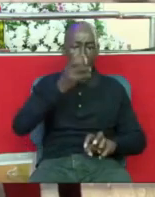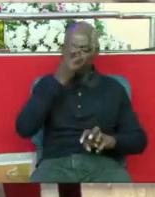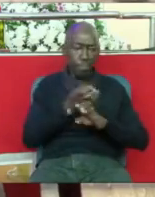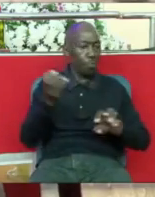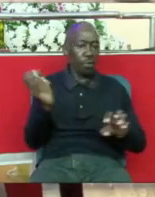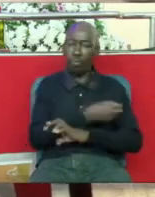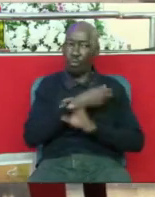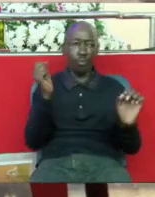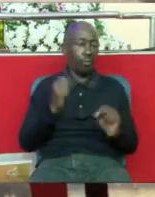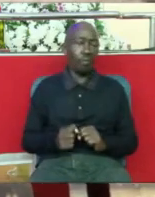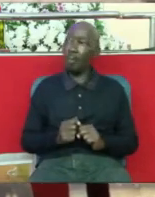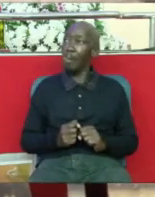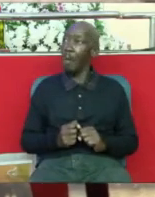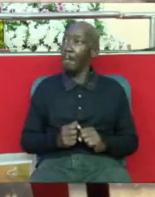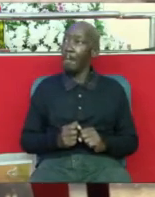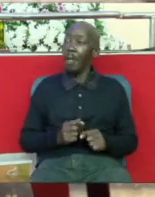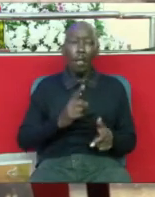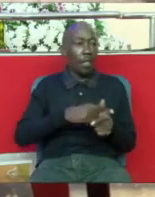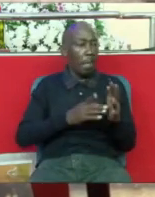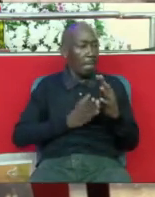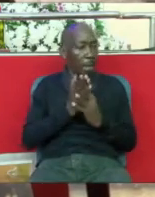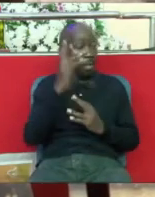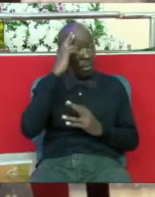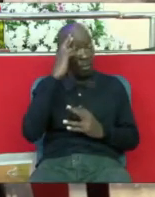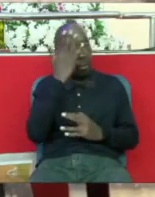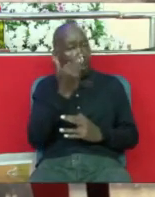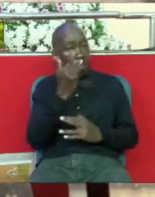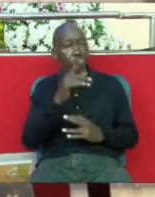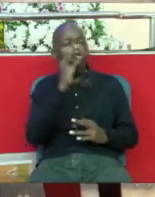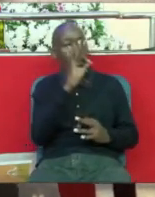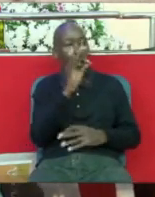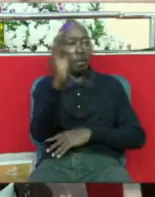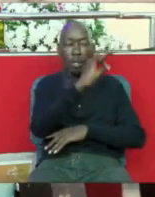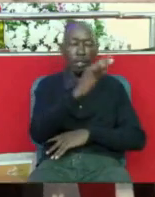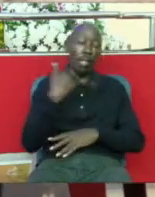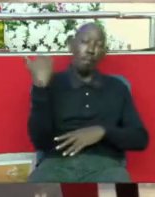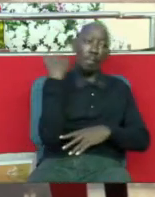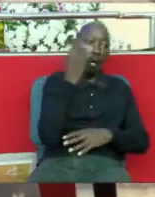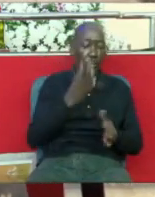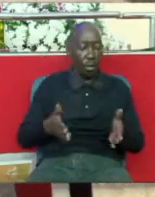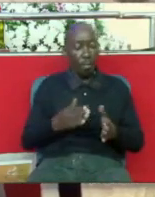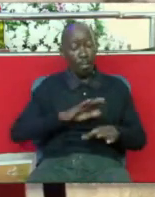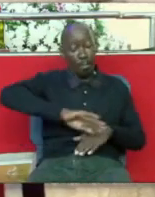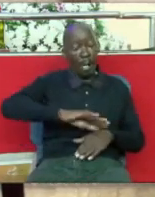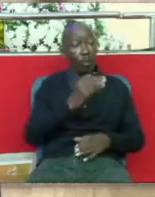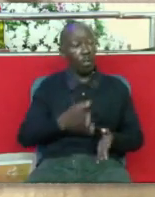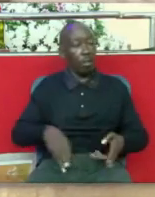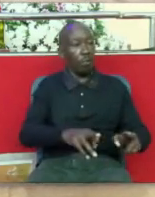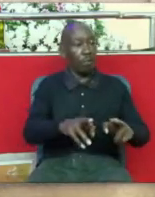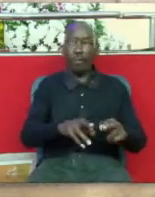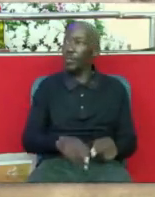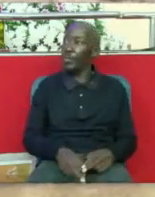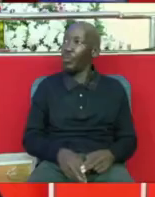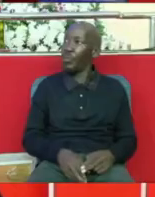kwamba haikuwezekana. And maybe the main reason for them to wait for 3 days at the bank of the river. Na pengine sababu ya kungoja siku